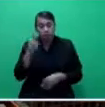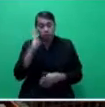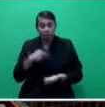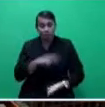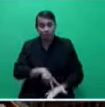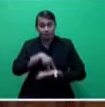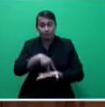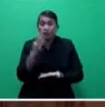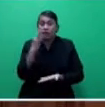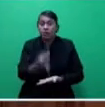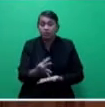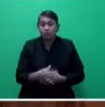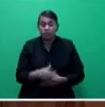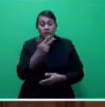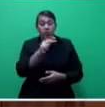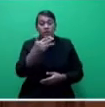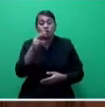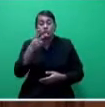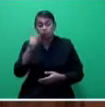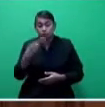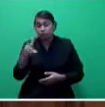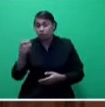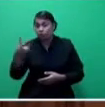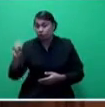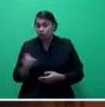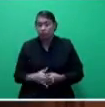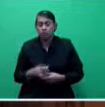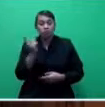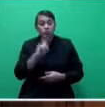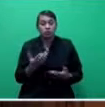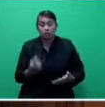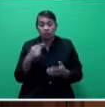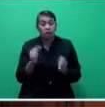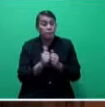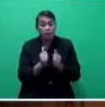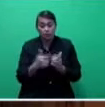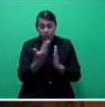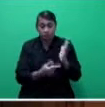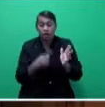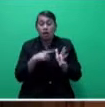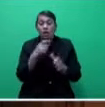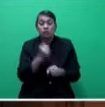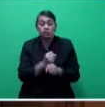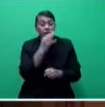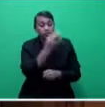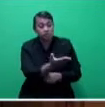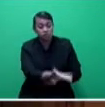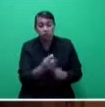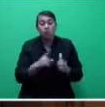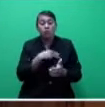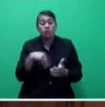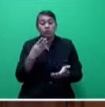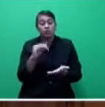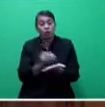29 of 2020, mentioned under the main in today's order paper to Honorable Attorney General, Minister of Economy, Civil Service and Communications.